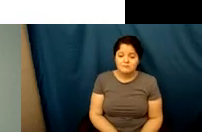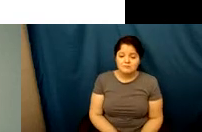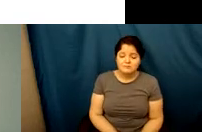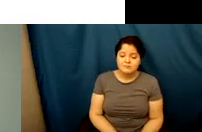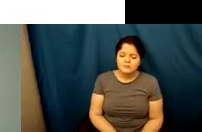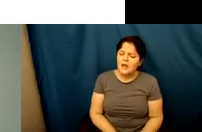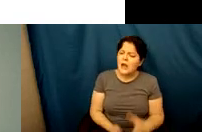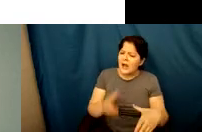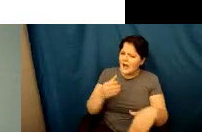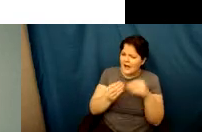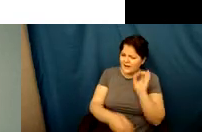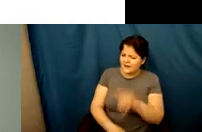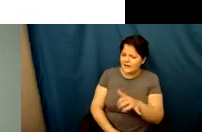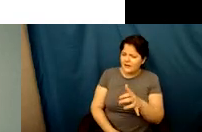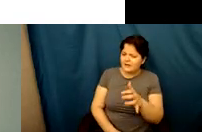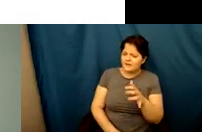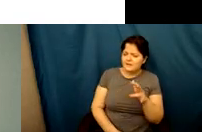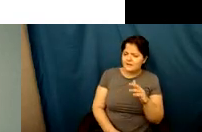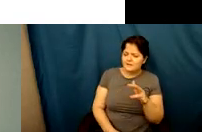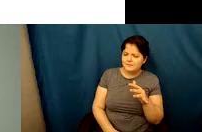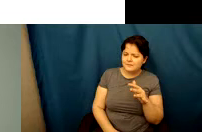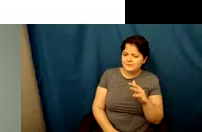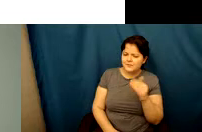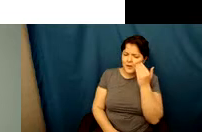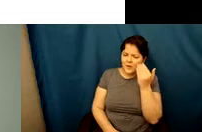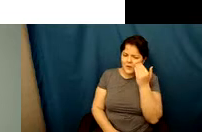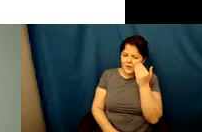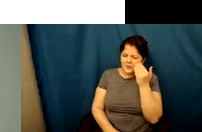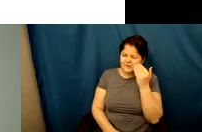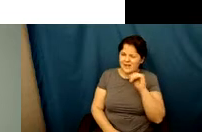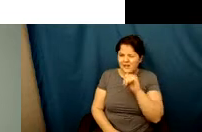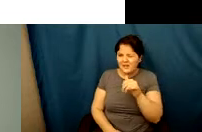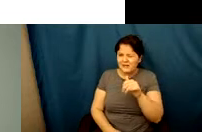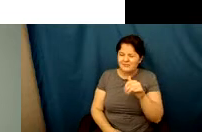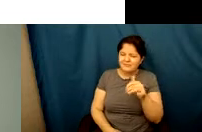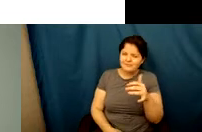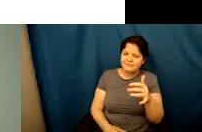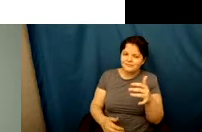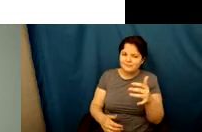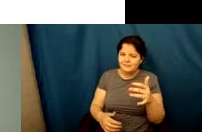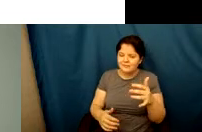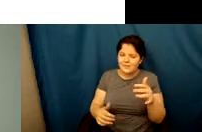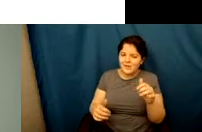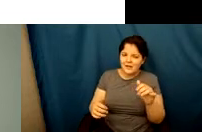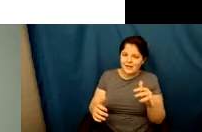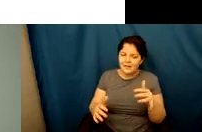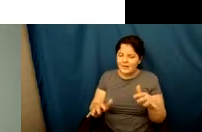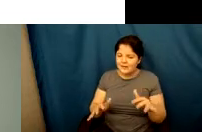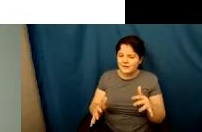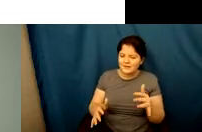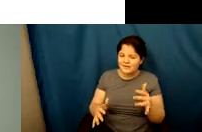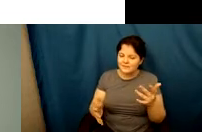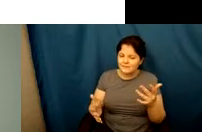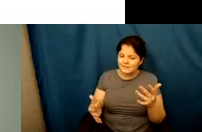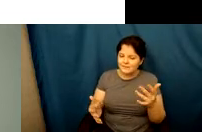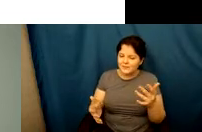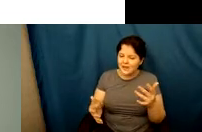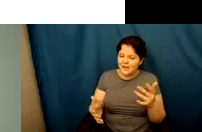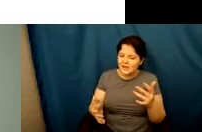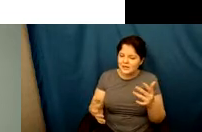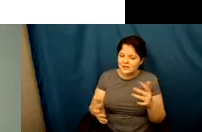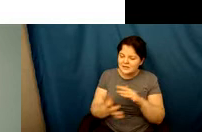And just to add to that, it's unlikely in sort of rough terms that there will be